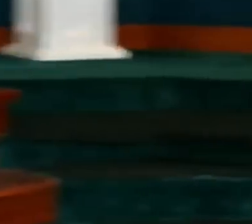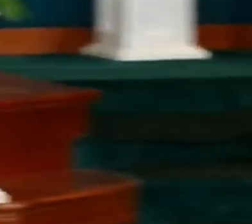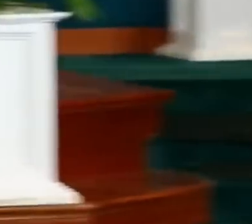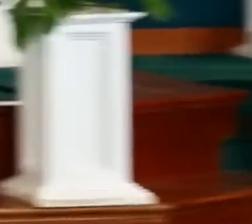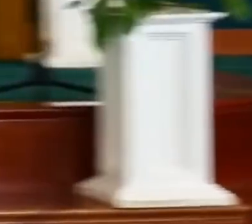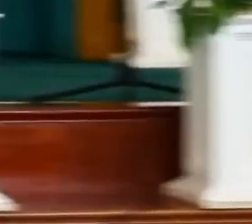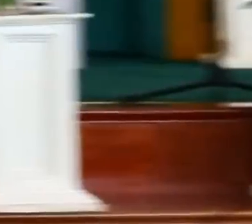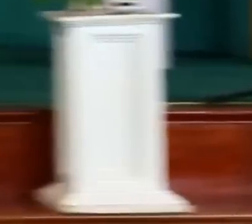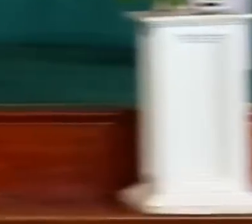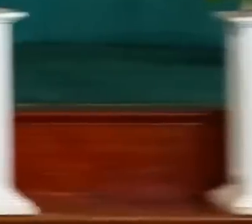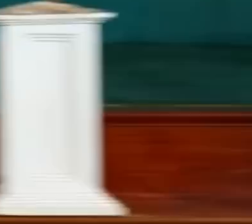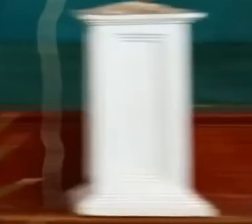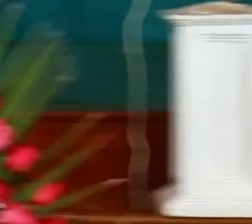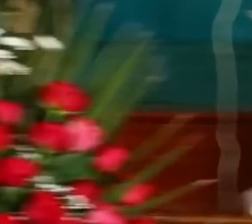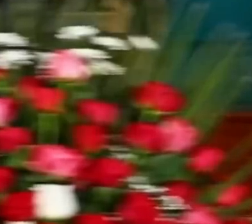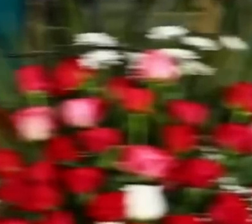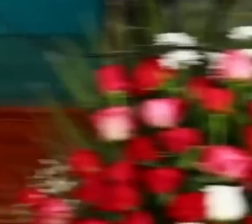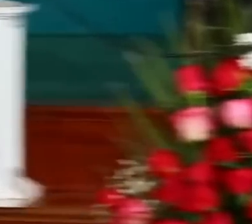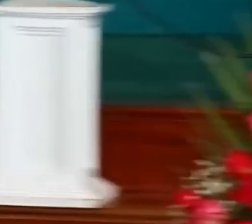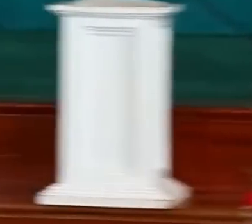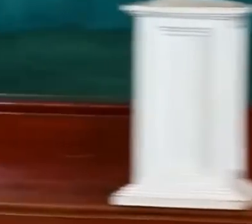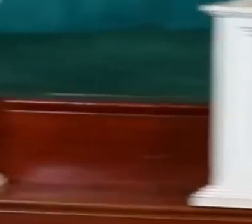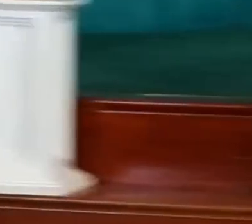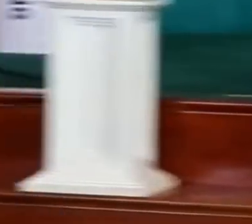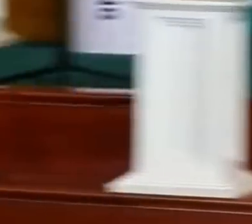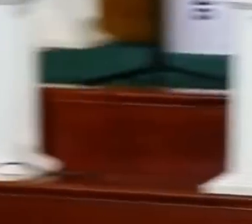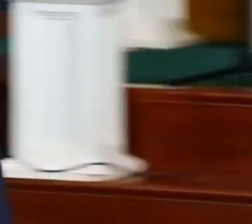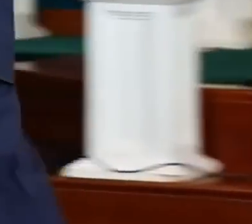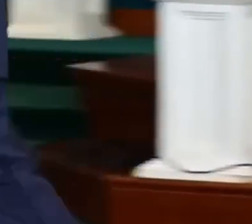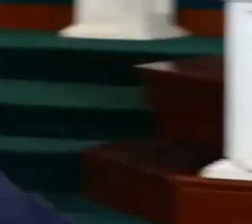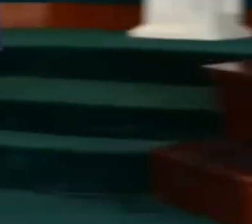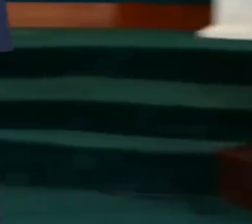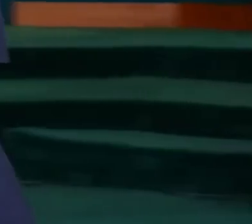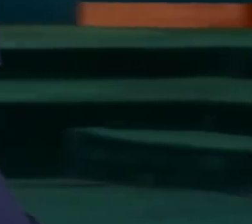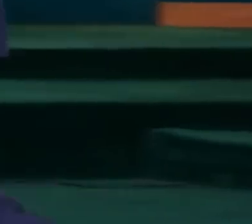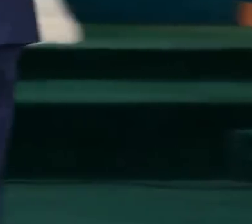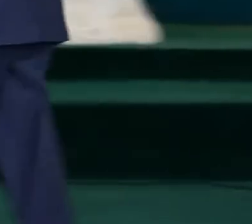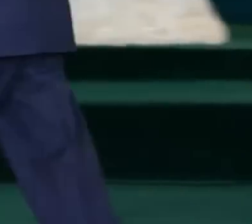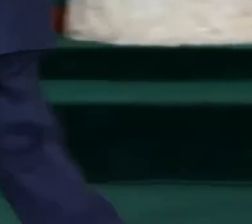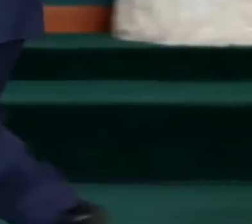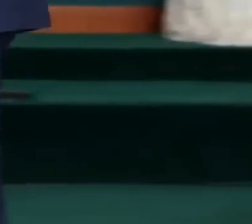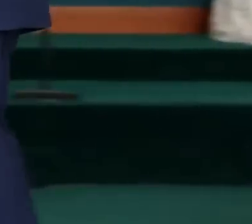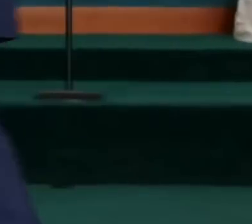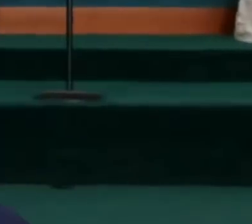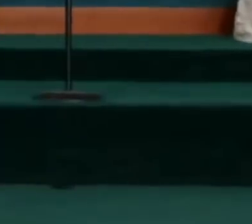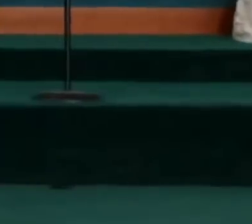it. The four beasts can't open it. Nobody can open it, because they have to meet the